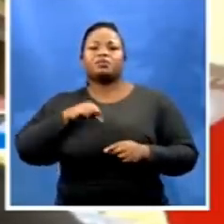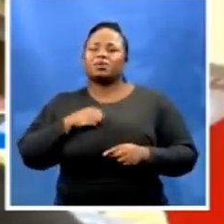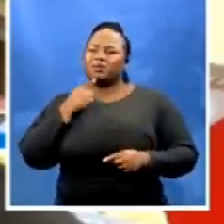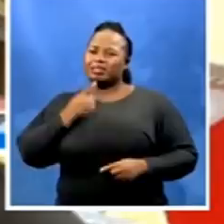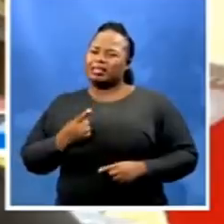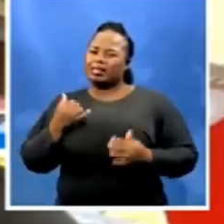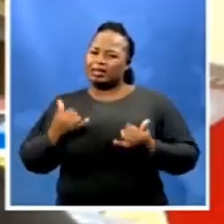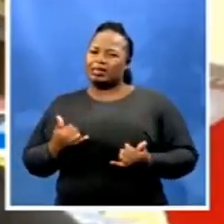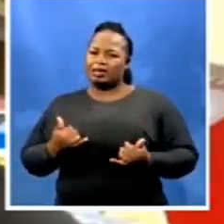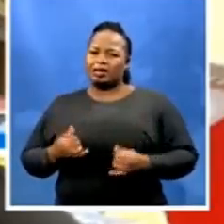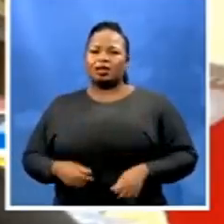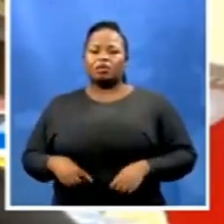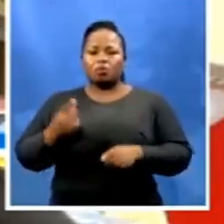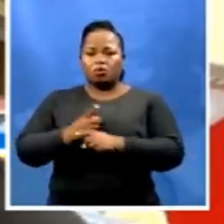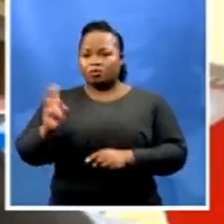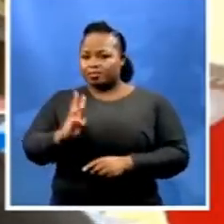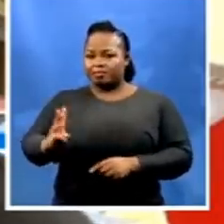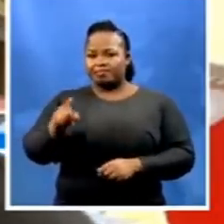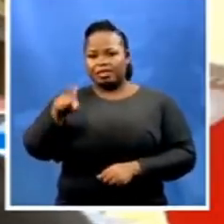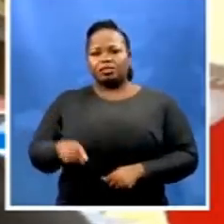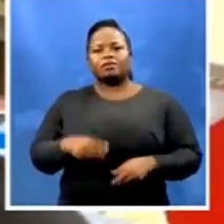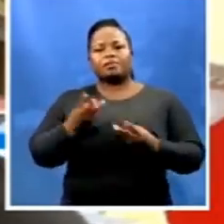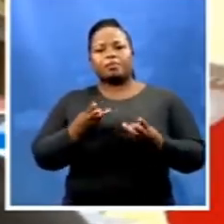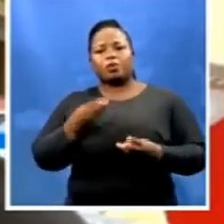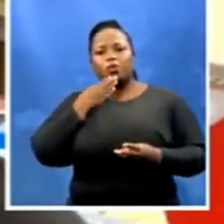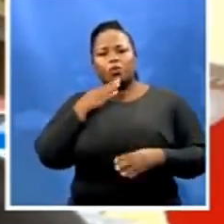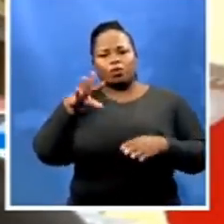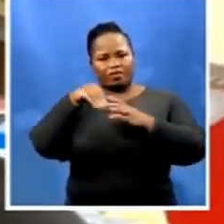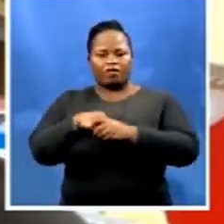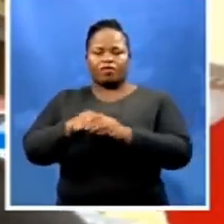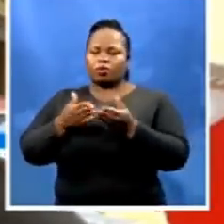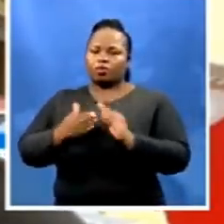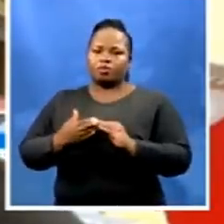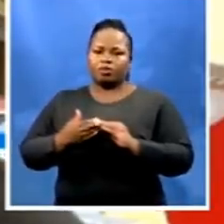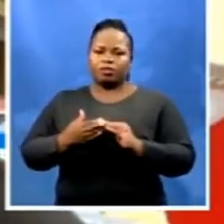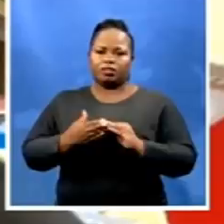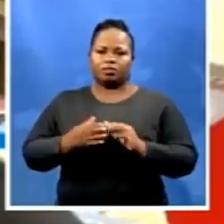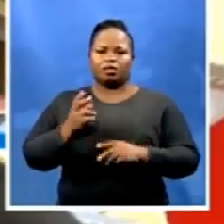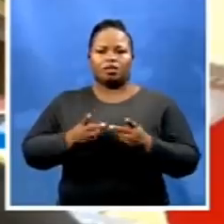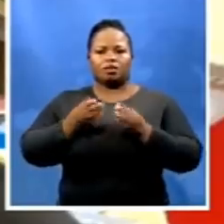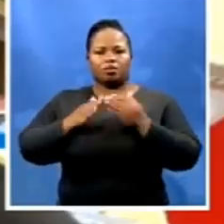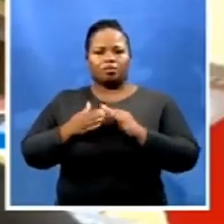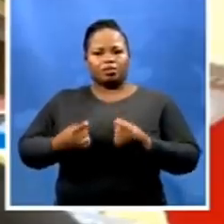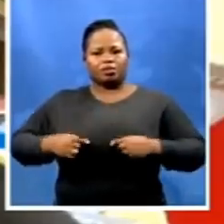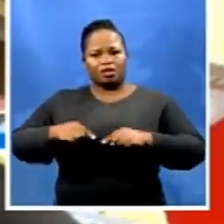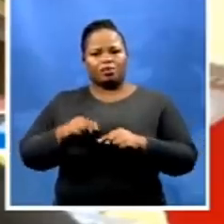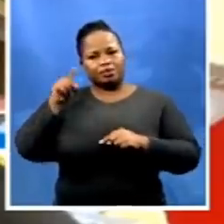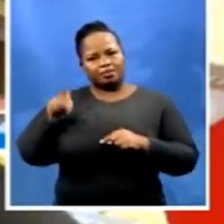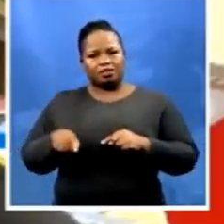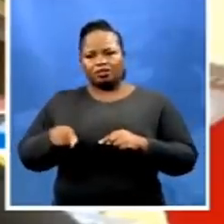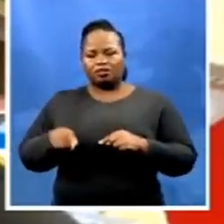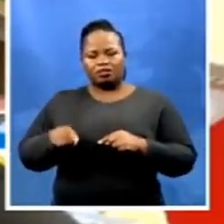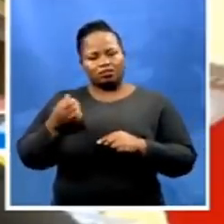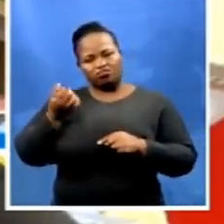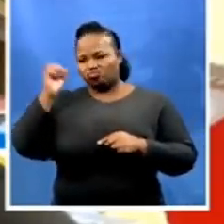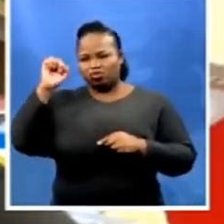the active involvement of communities. Our communities must stand up and reclaim their streets. They must reclaim the